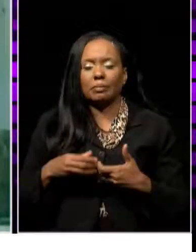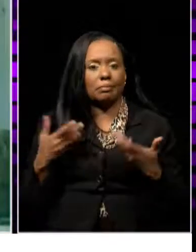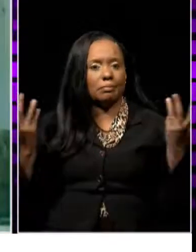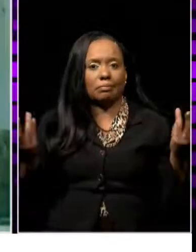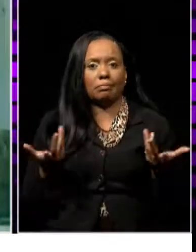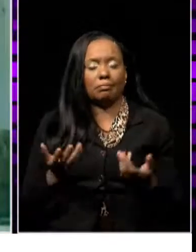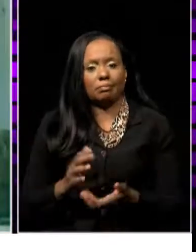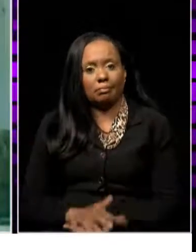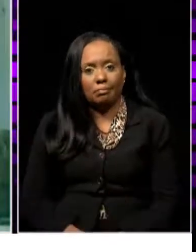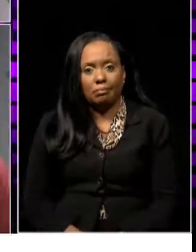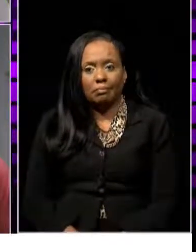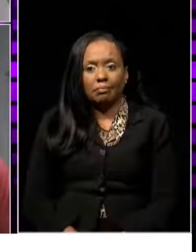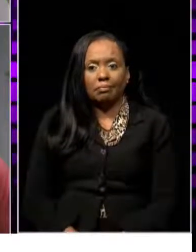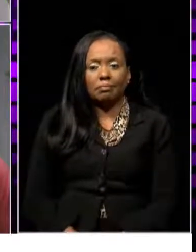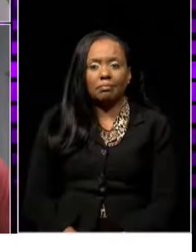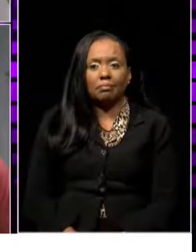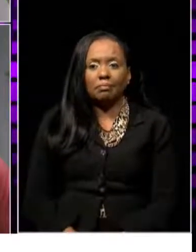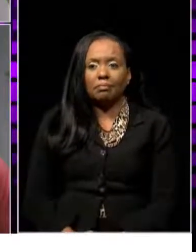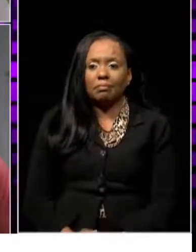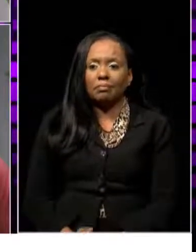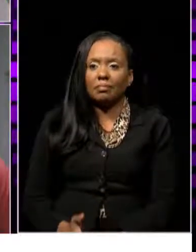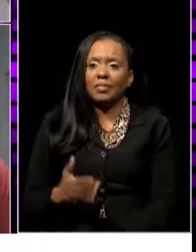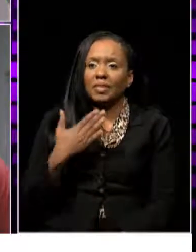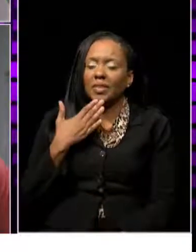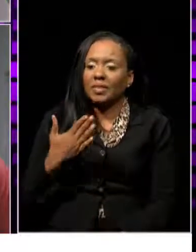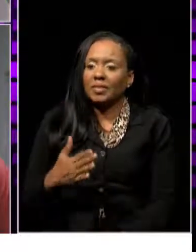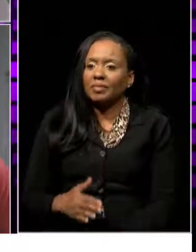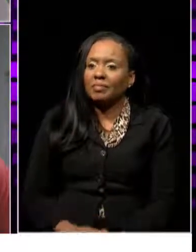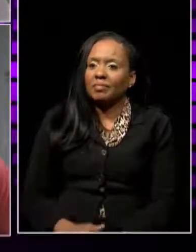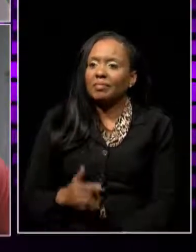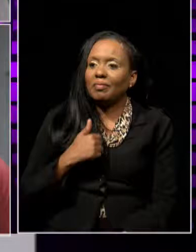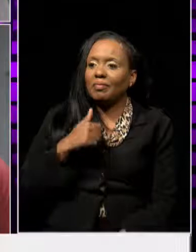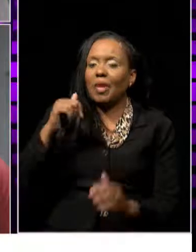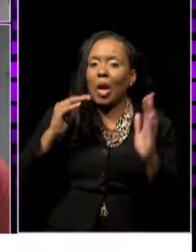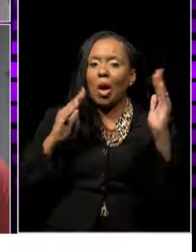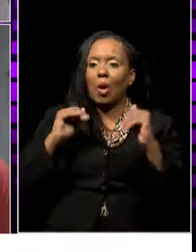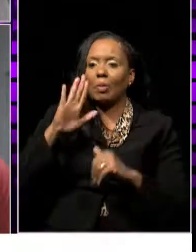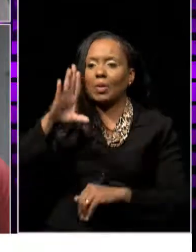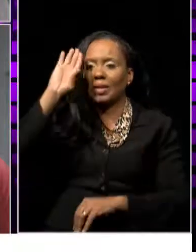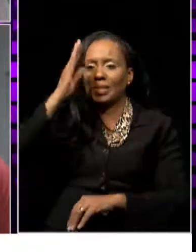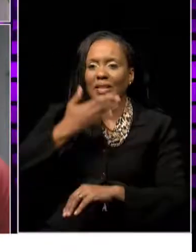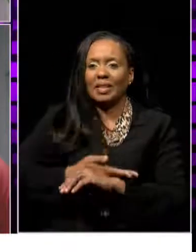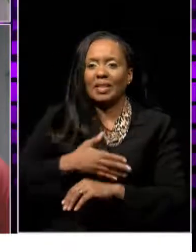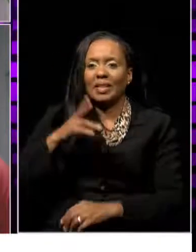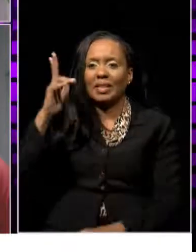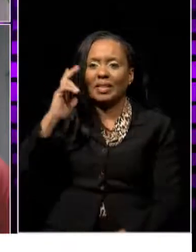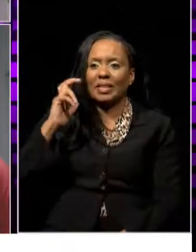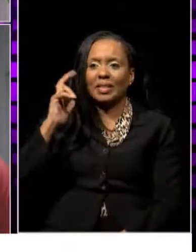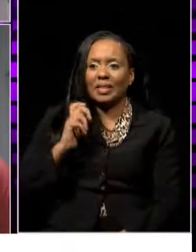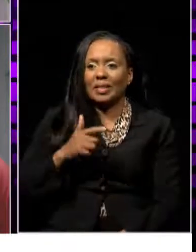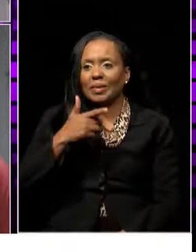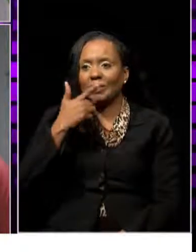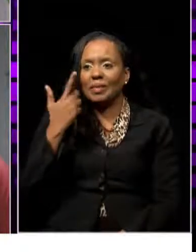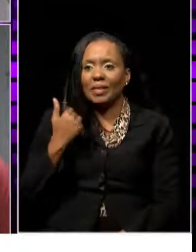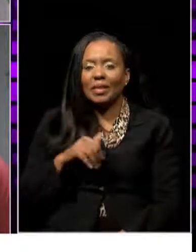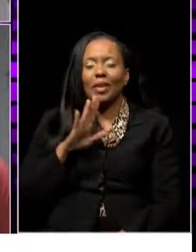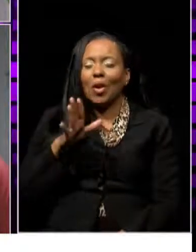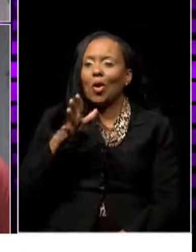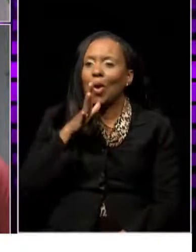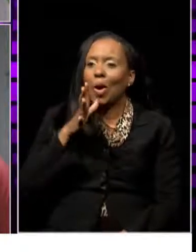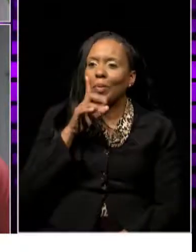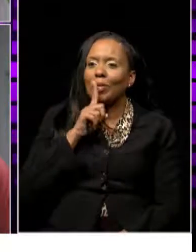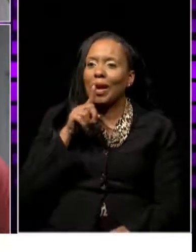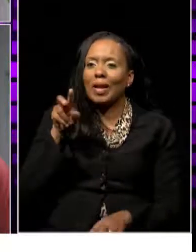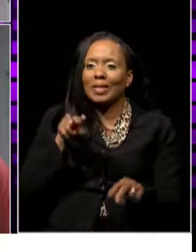do. Thank you. Well, I hope he's listening, because mommy is policing you and your online